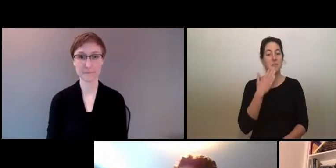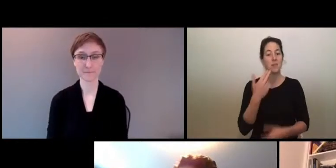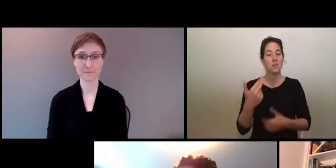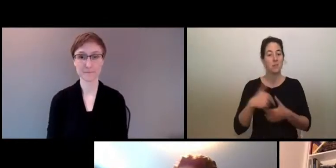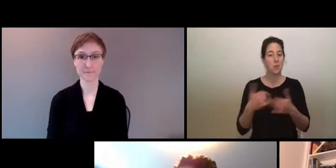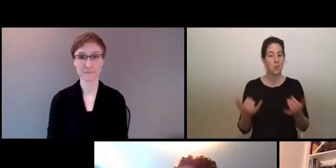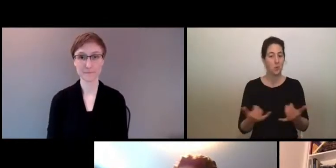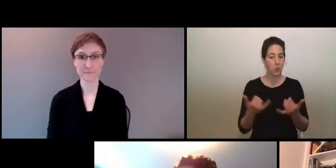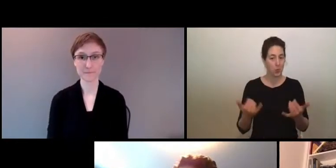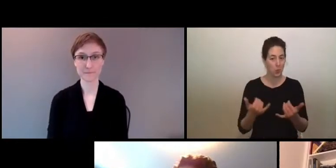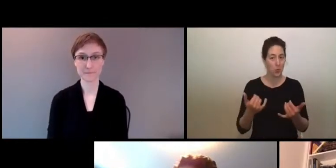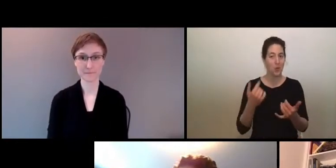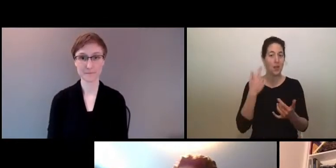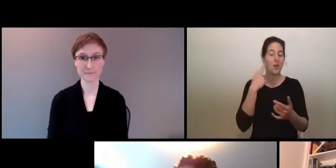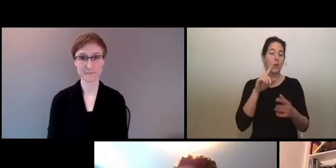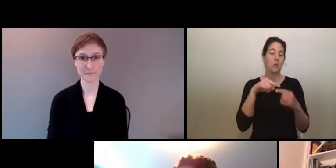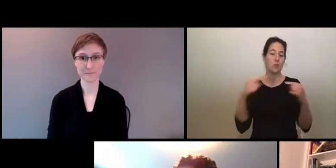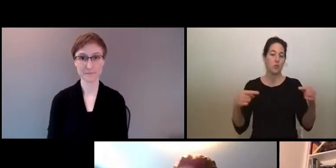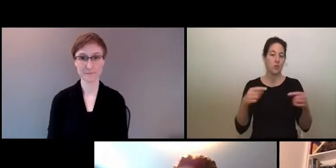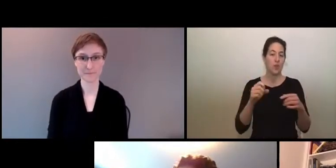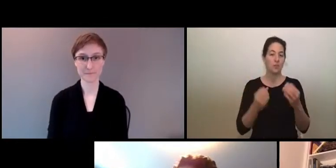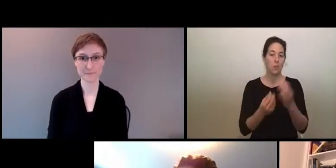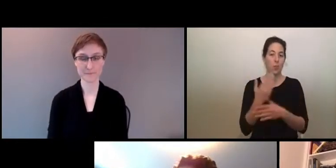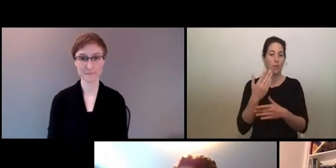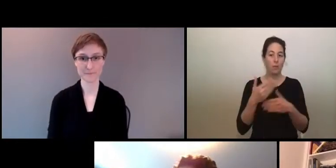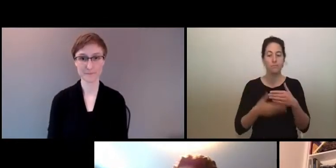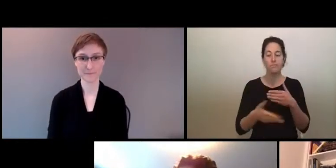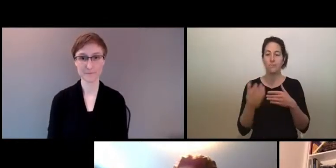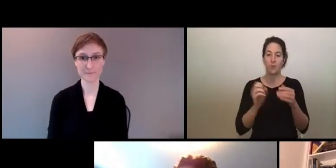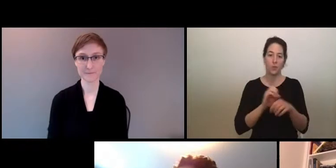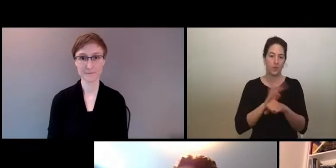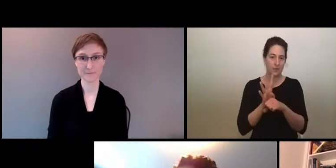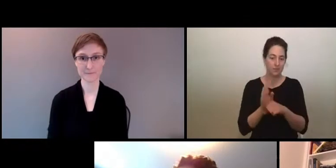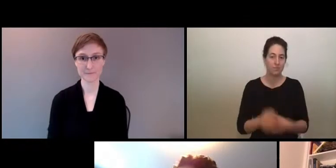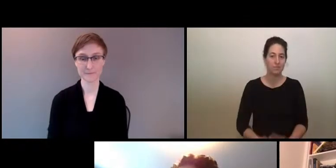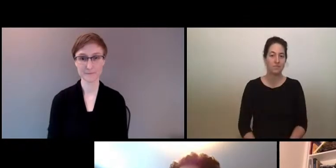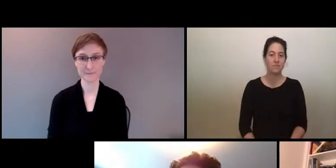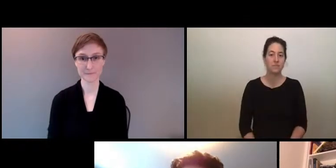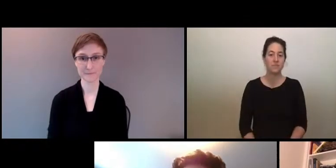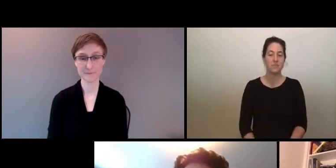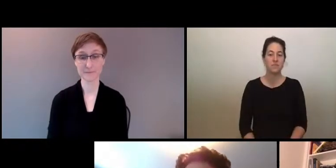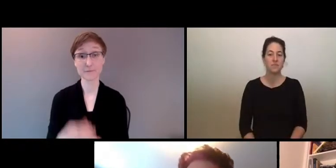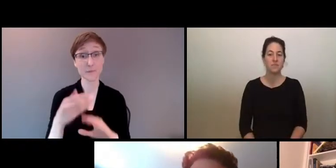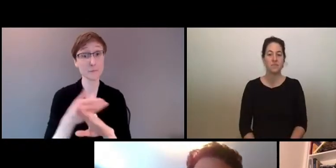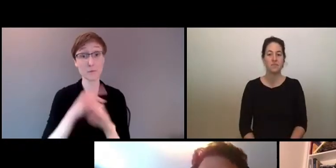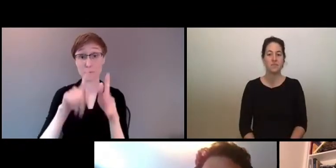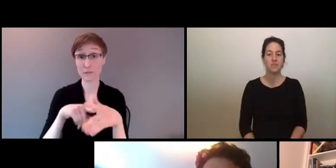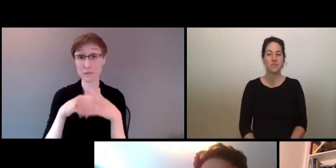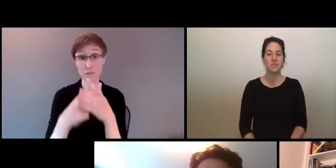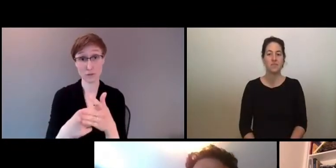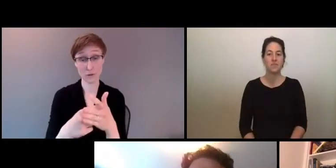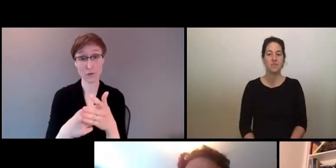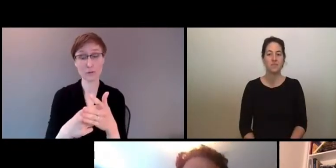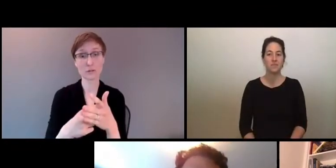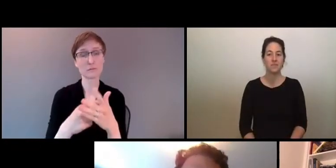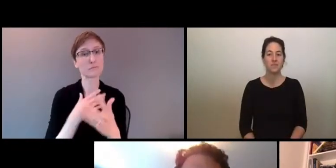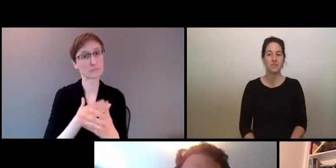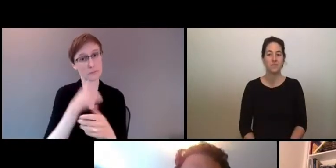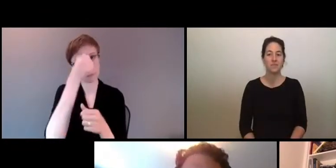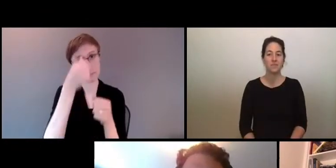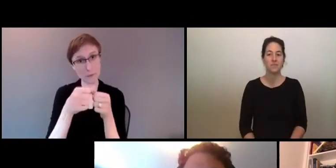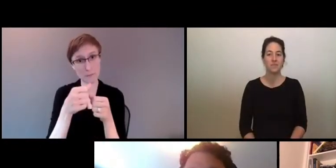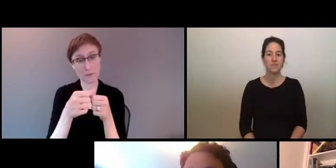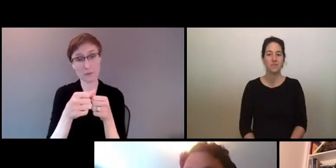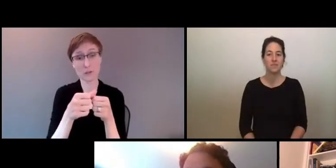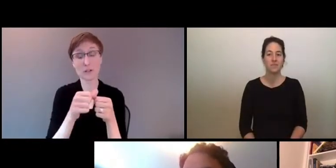cette disponibilité média au sujet du nouveau coronavirus COVID-19. Before we begin, I'd like to go over a few items. A reminder to please